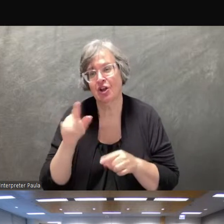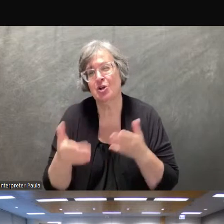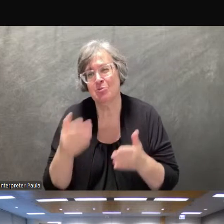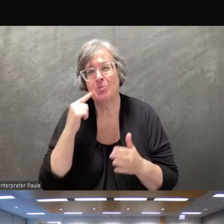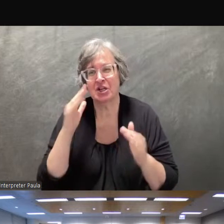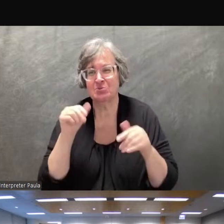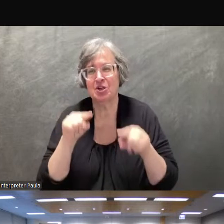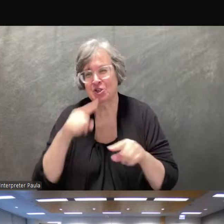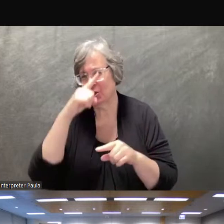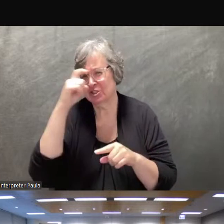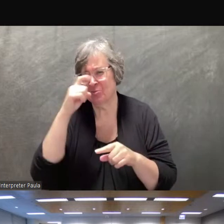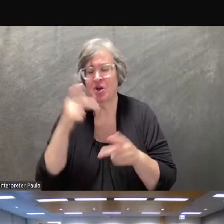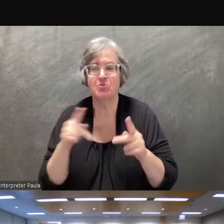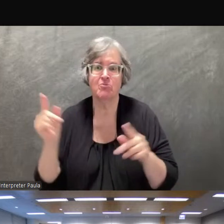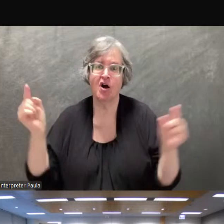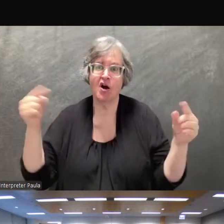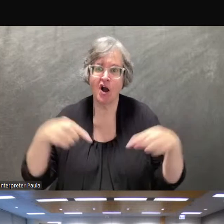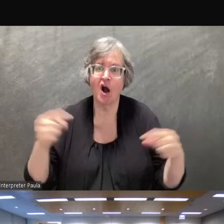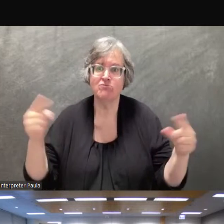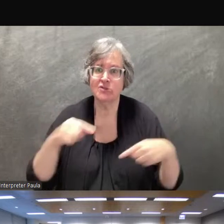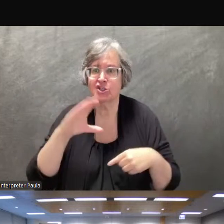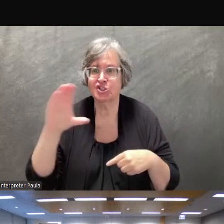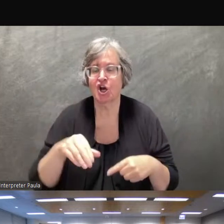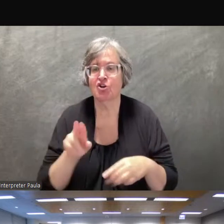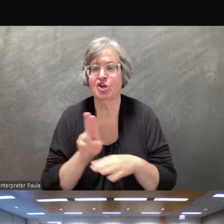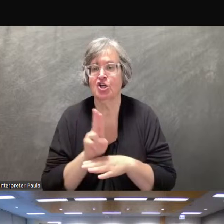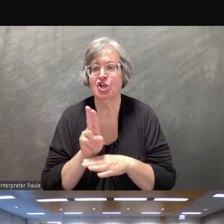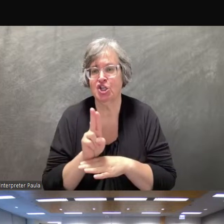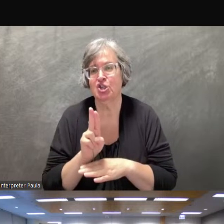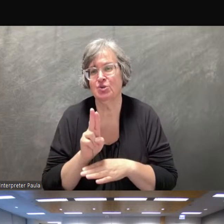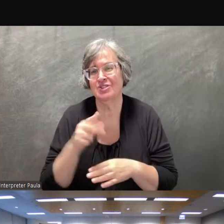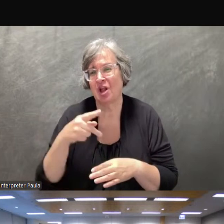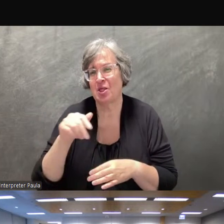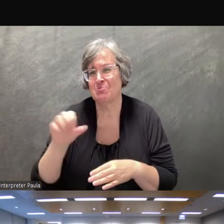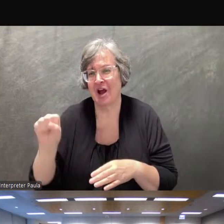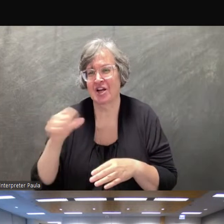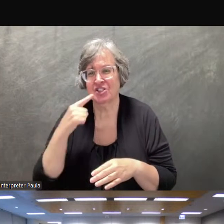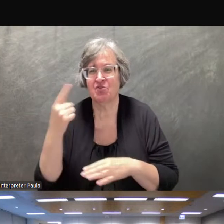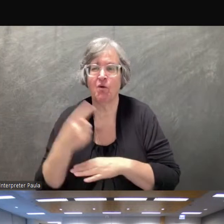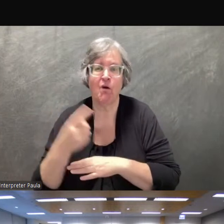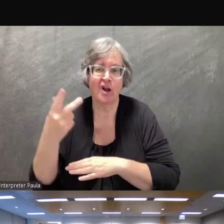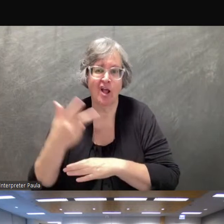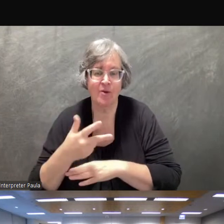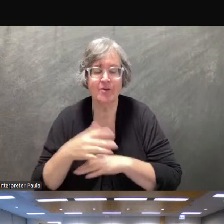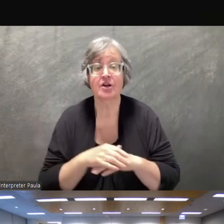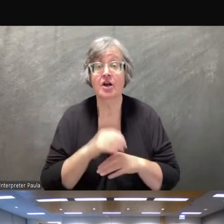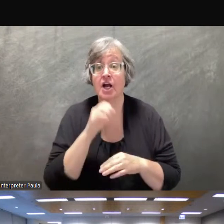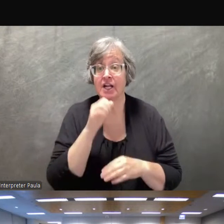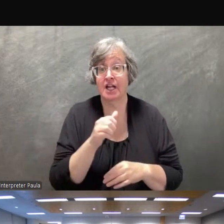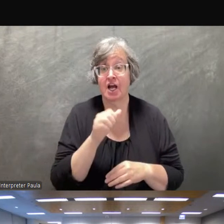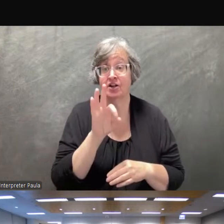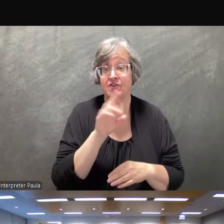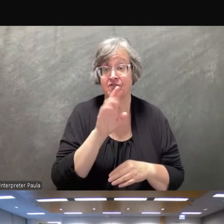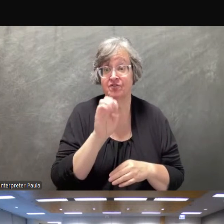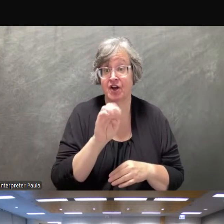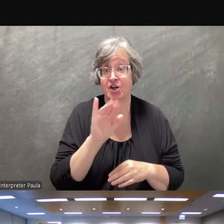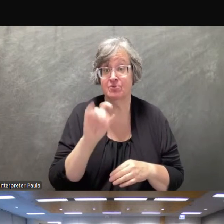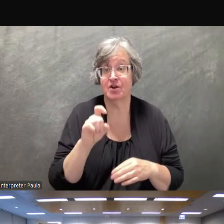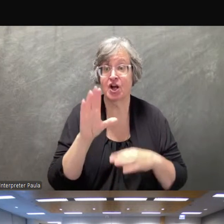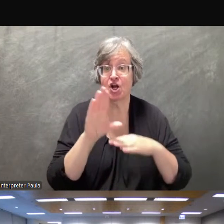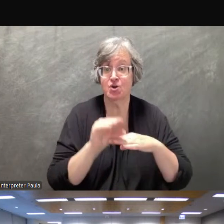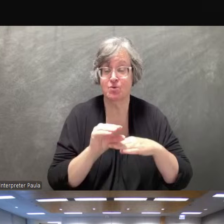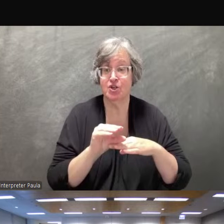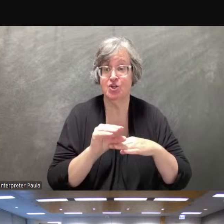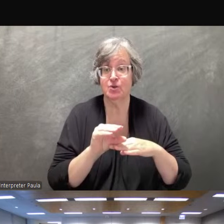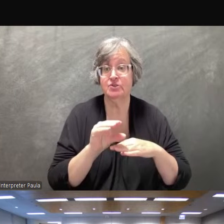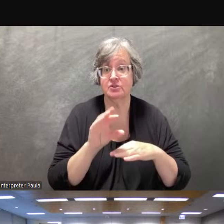in the summer, as we have folks coming to town looking to use those types of passes. On the non-fare box side, the reduced fare subsidy is coming in at